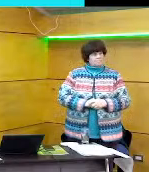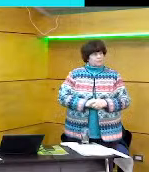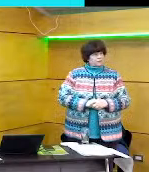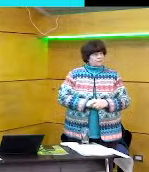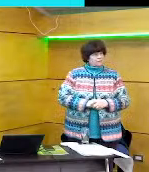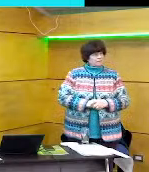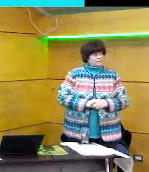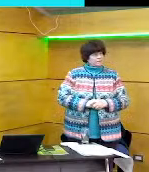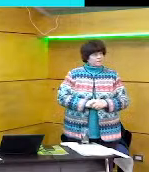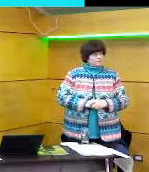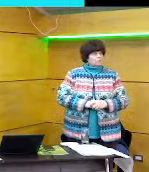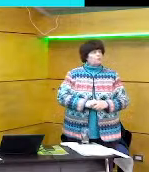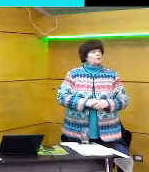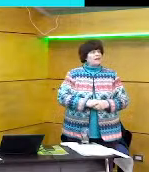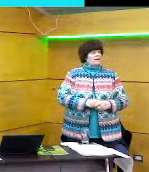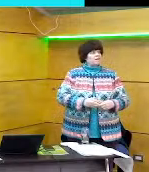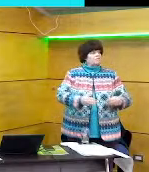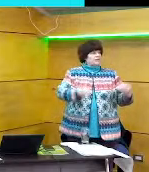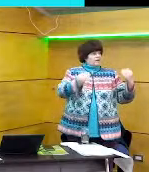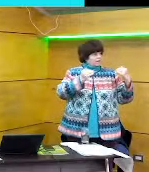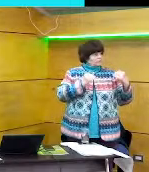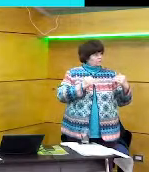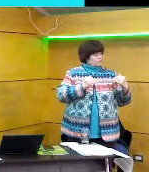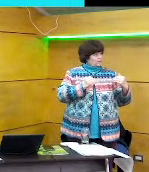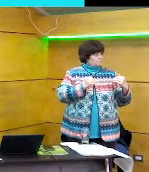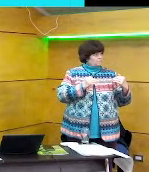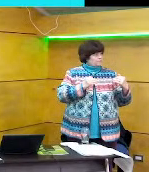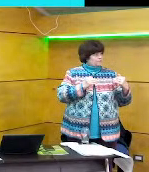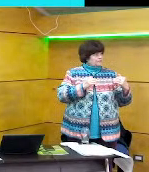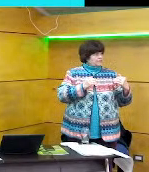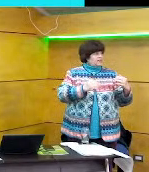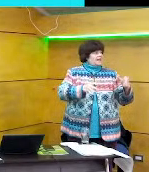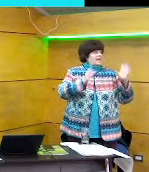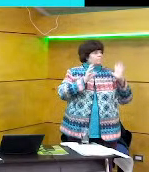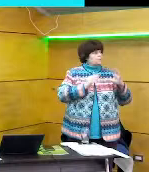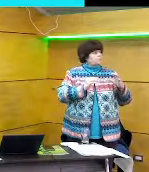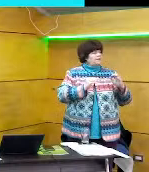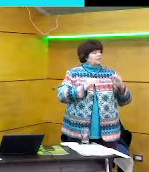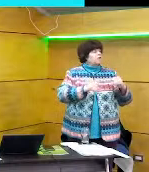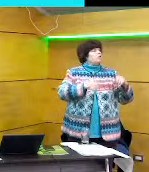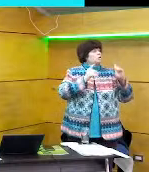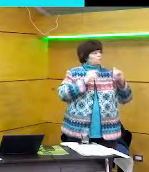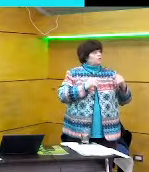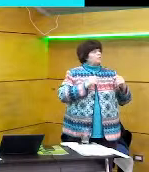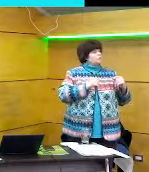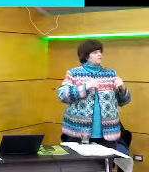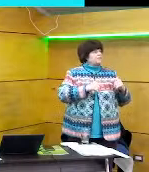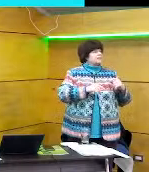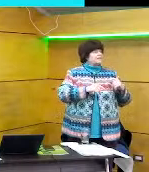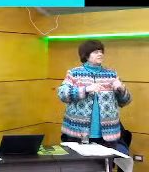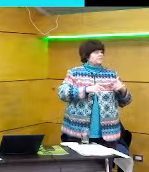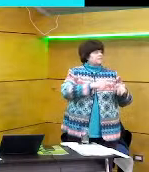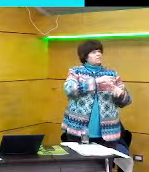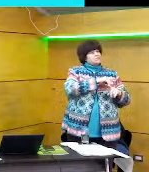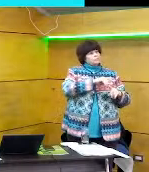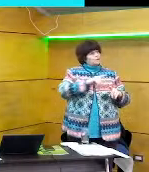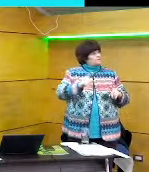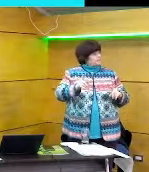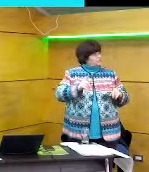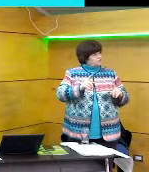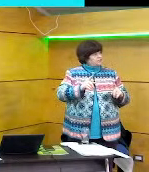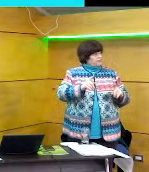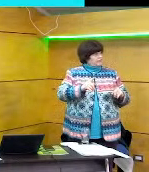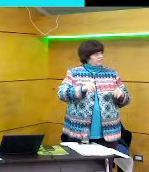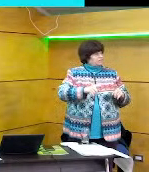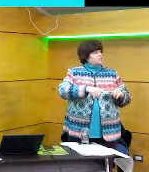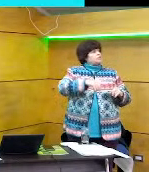in April, we will have our local competition and prepare whoever we select to